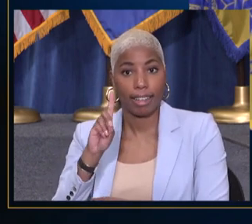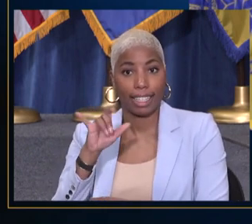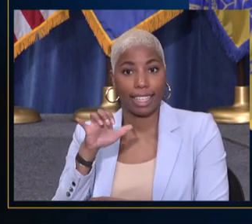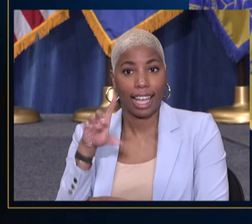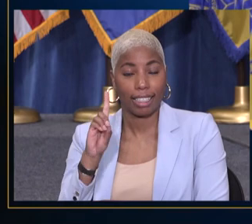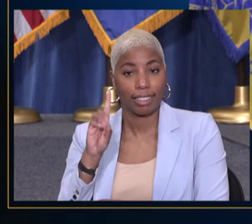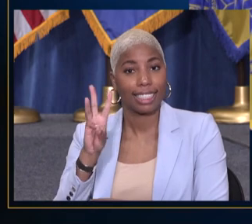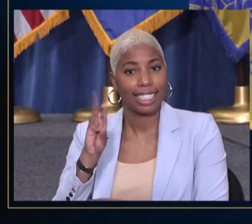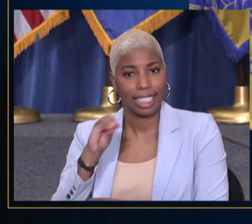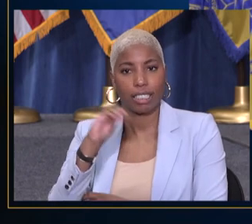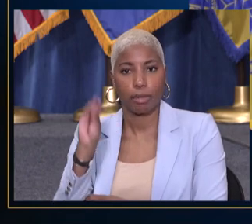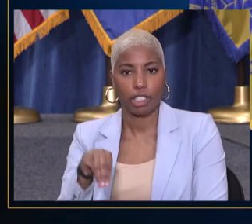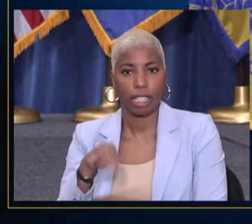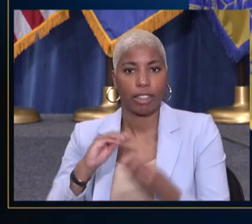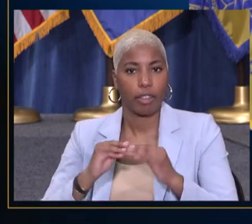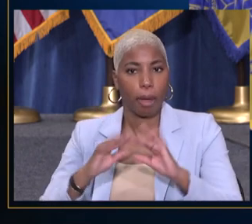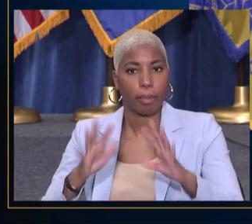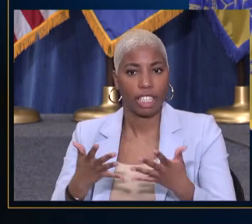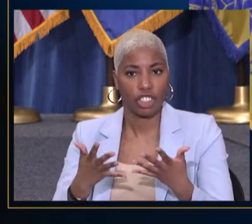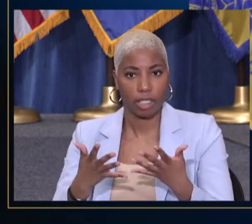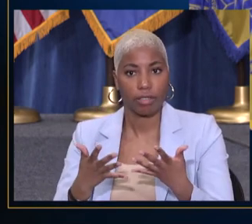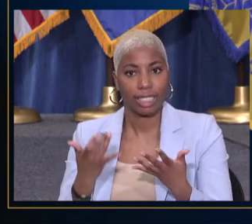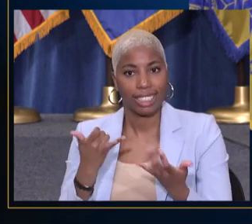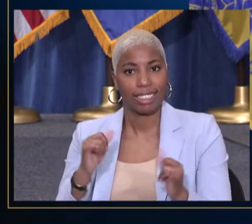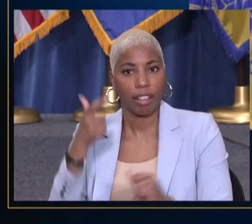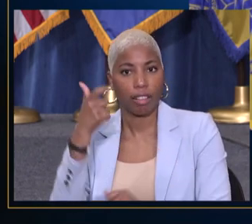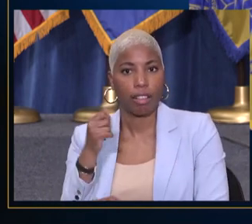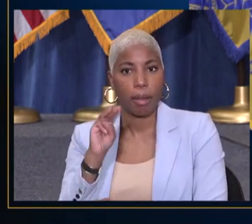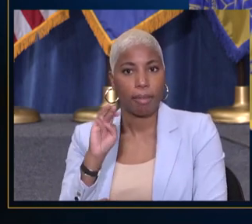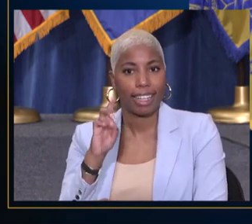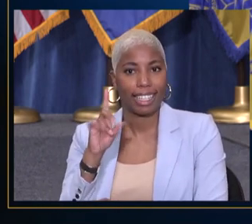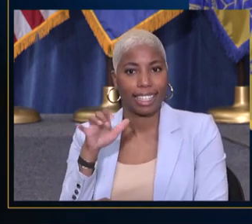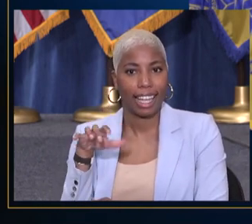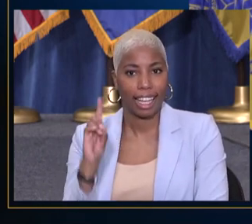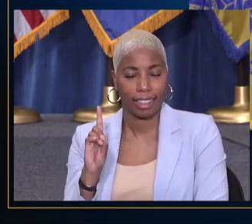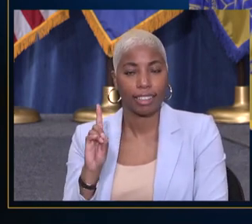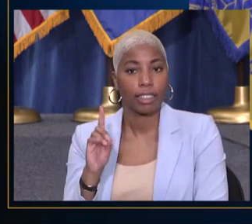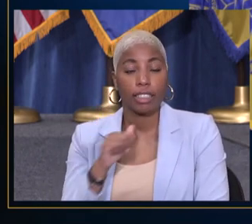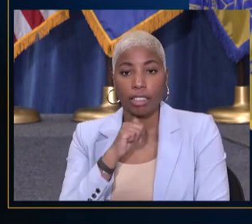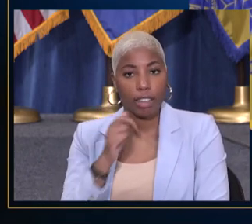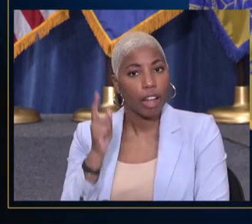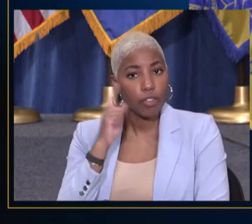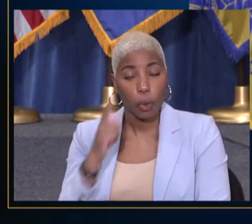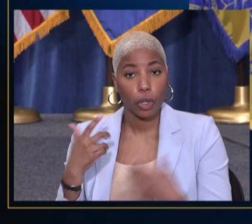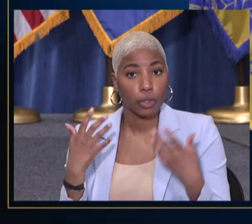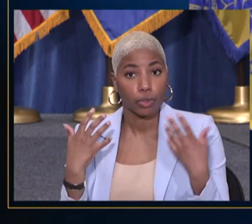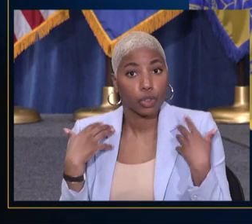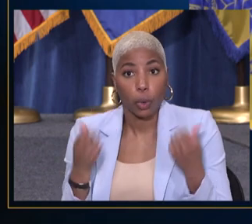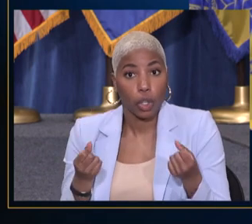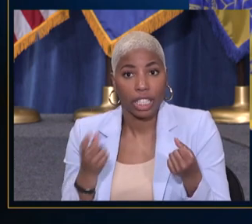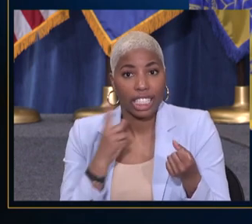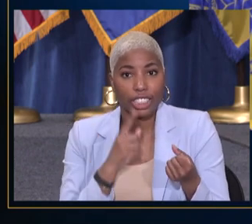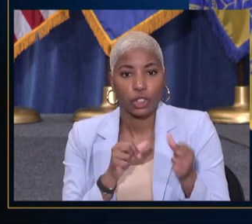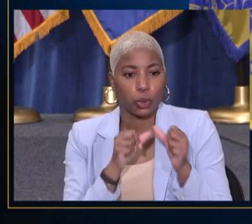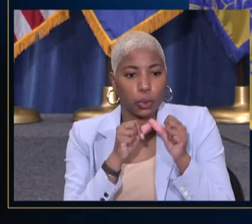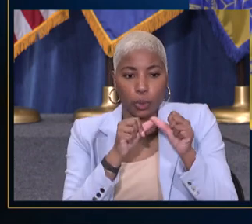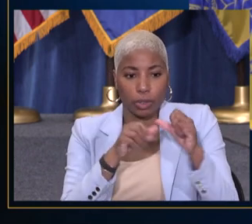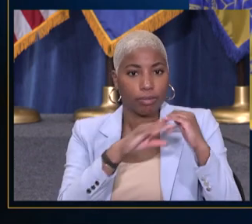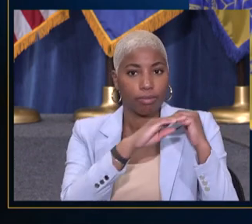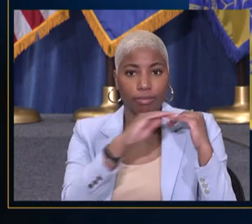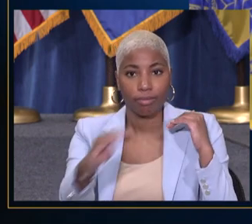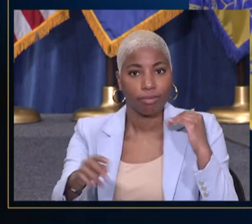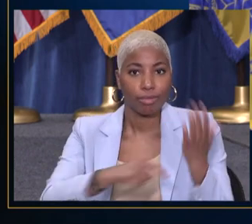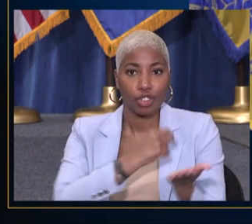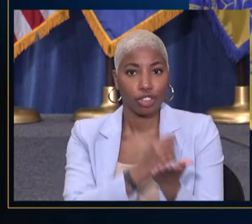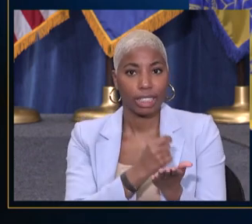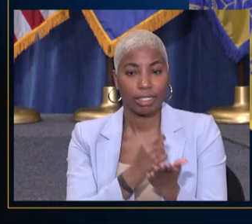or so of the population receives Medicaid. They don't get Medicaid for purposes of cure, it's to treat. And some of you know this better